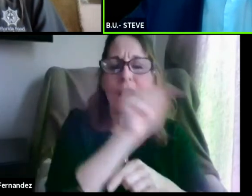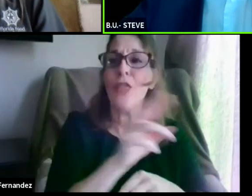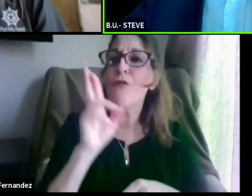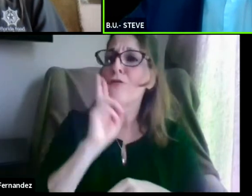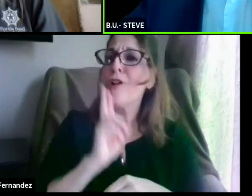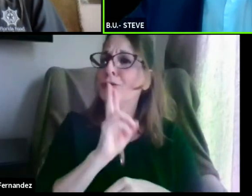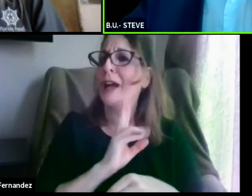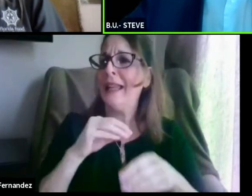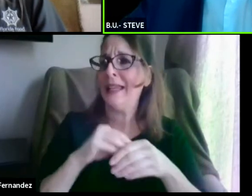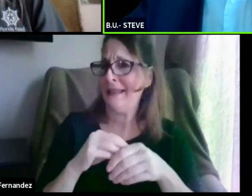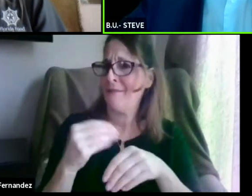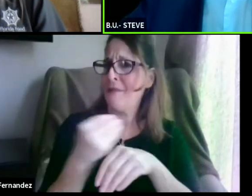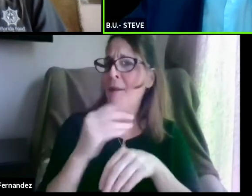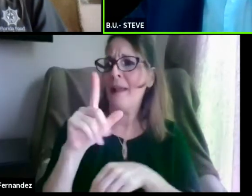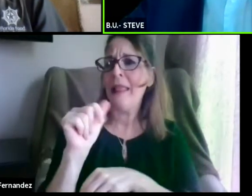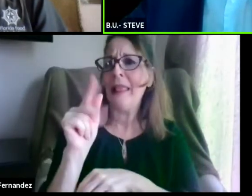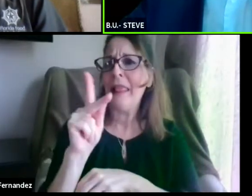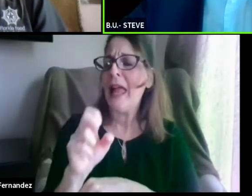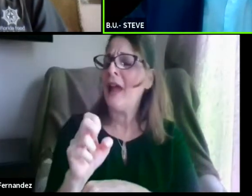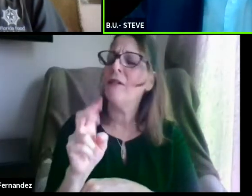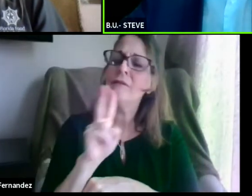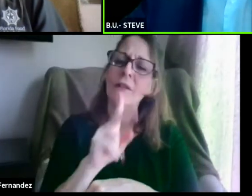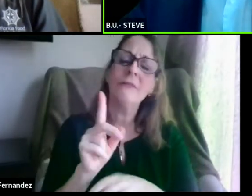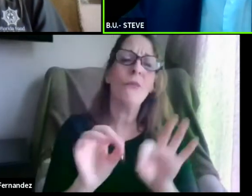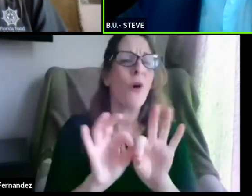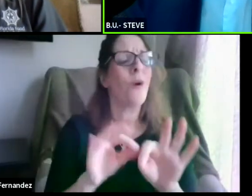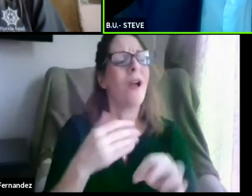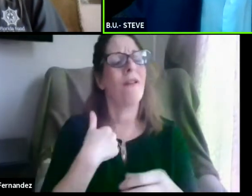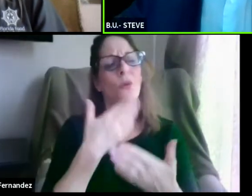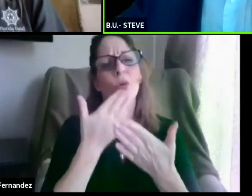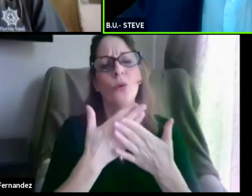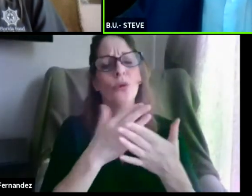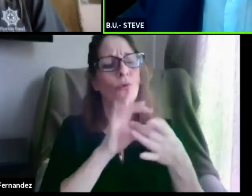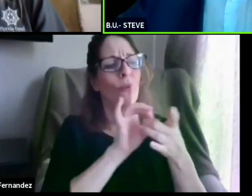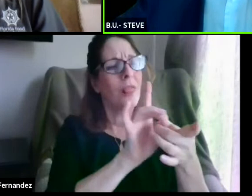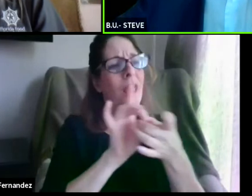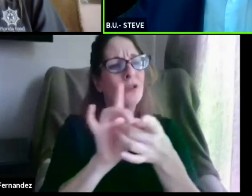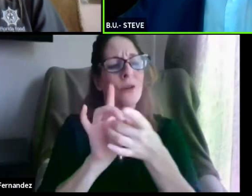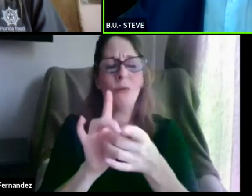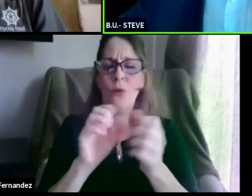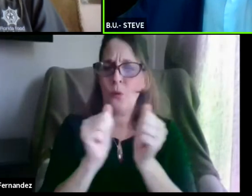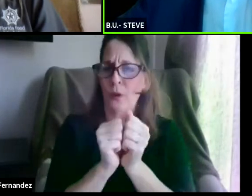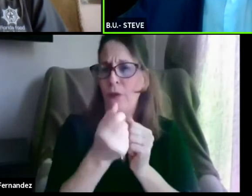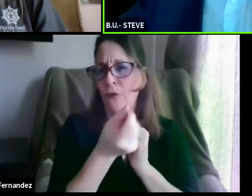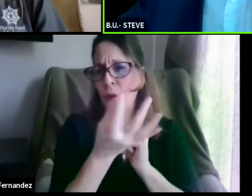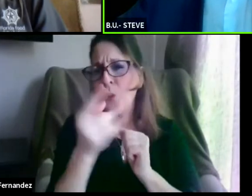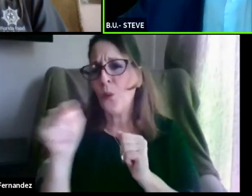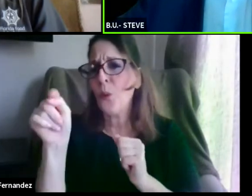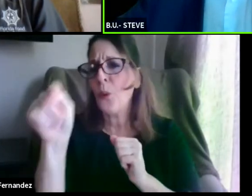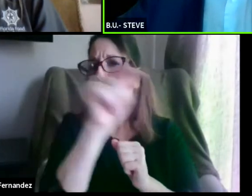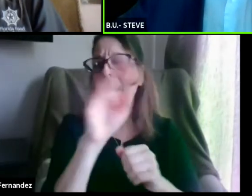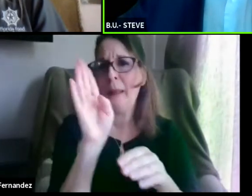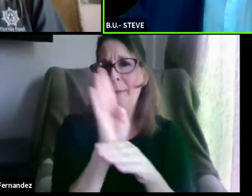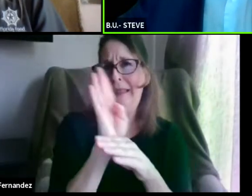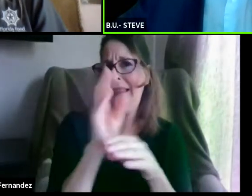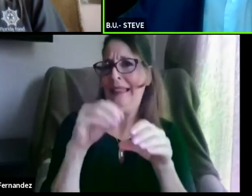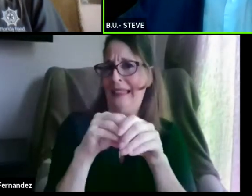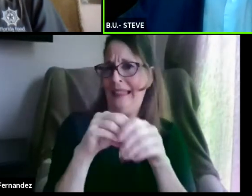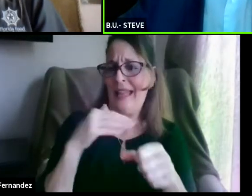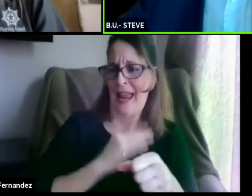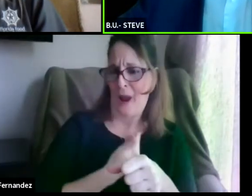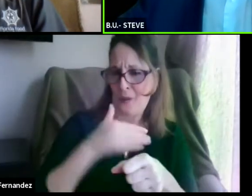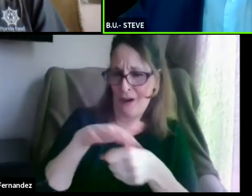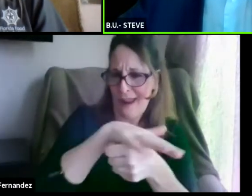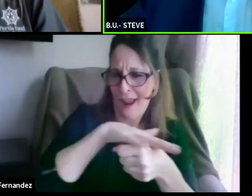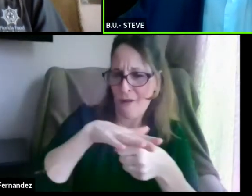are very pertinent. We have very good relationships with quite a few businesses within the area. We have